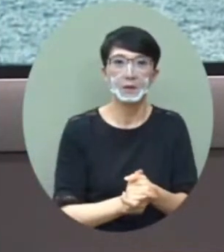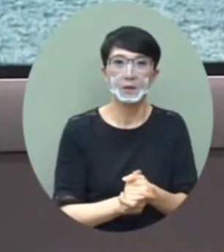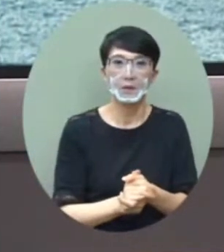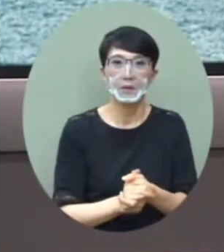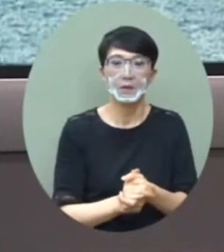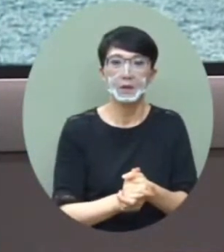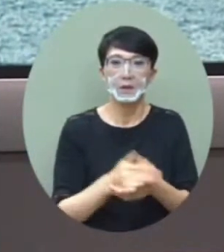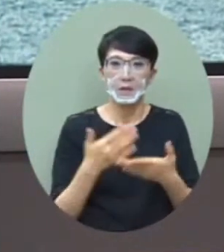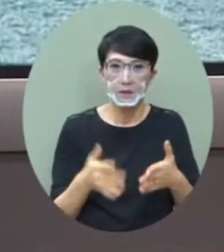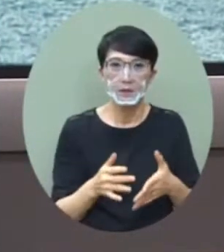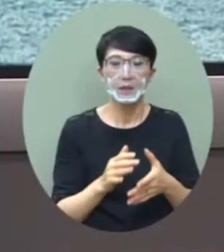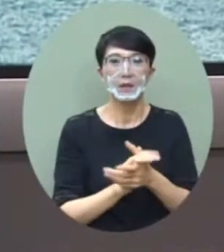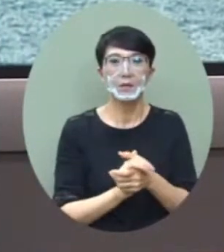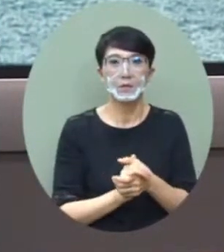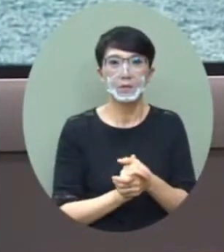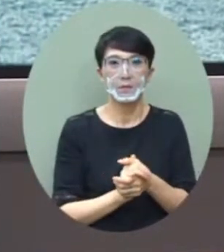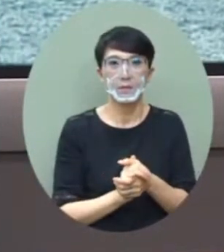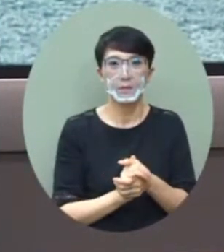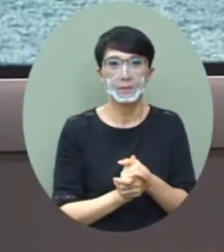take a nasal swab